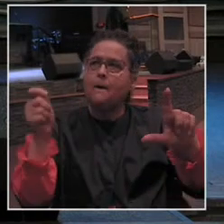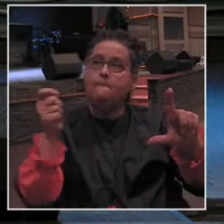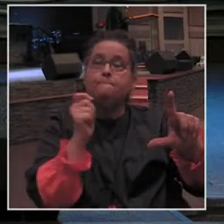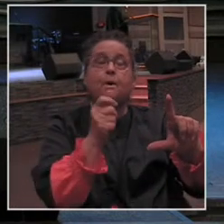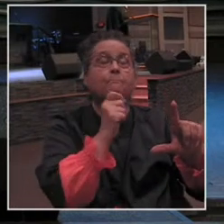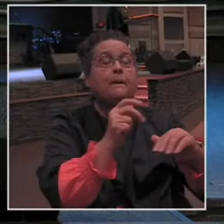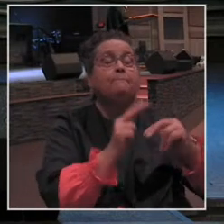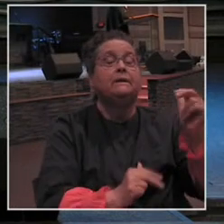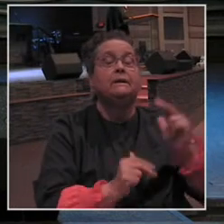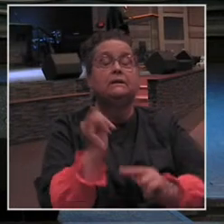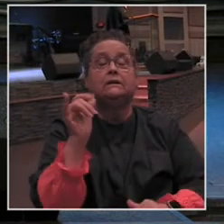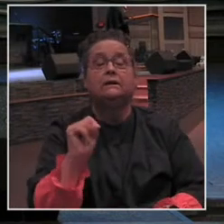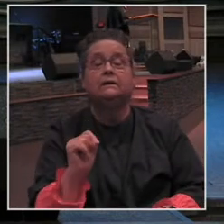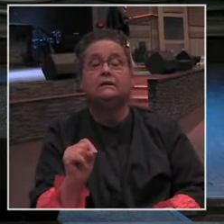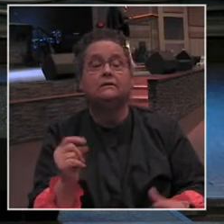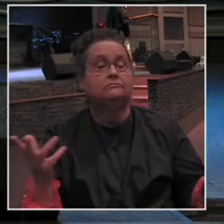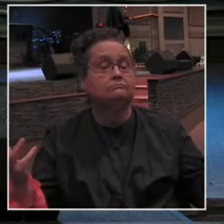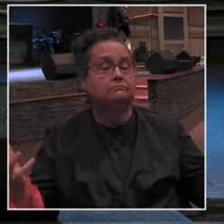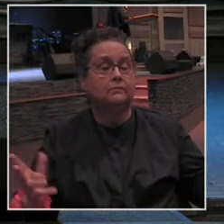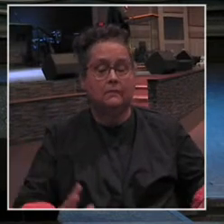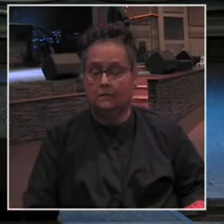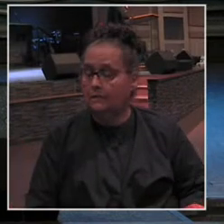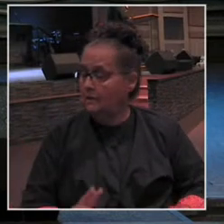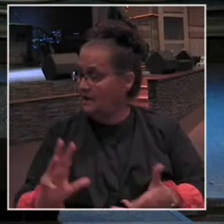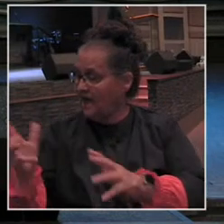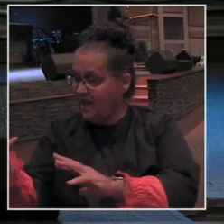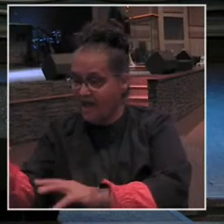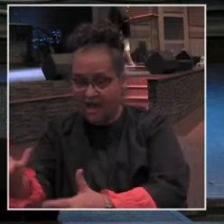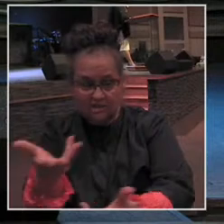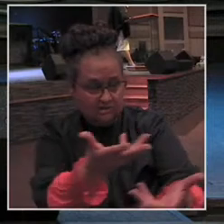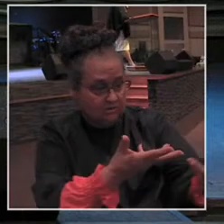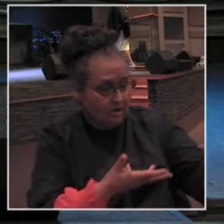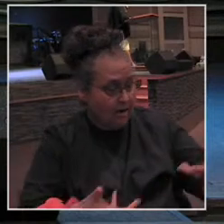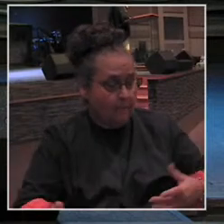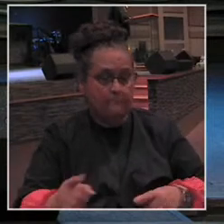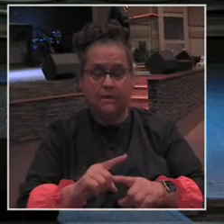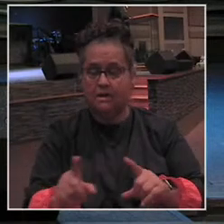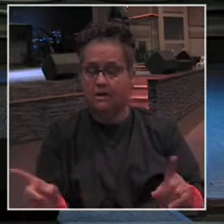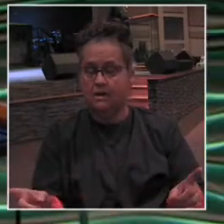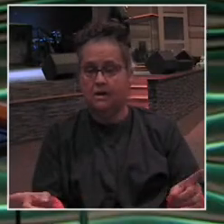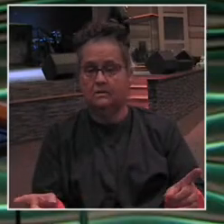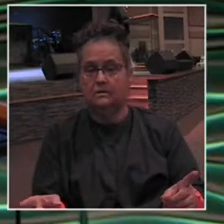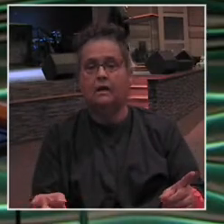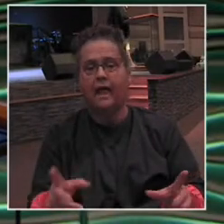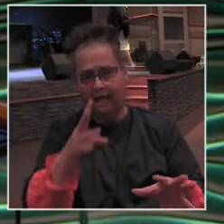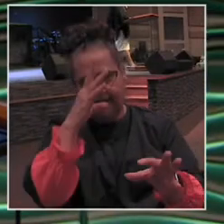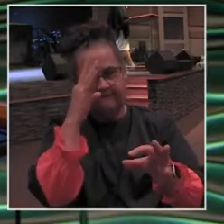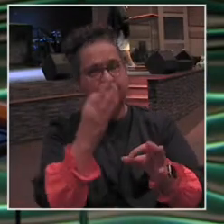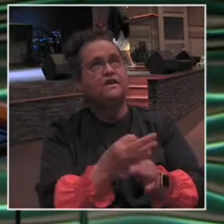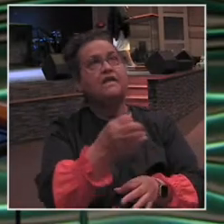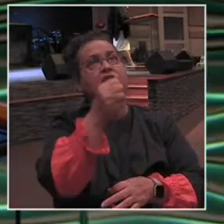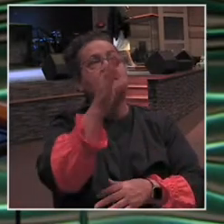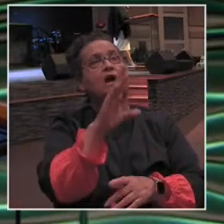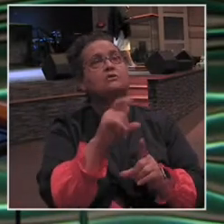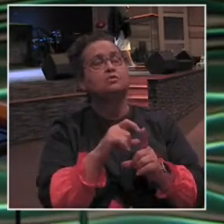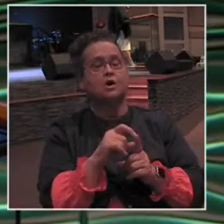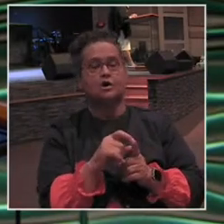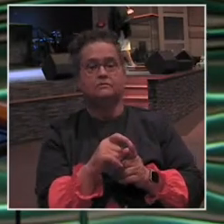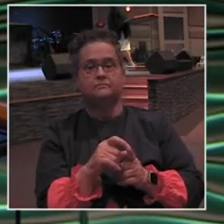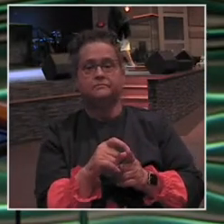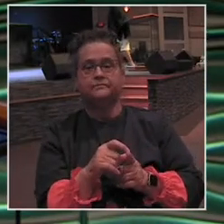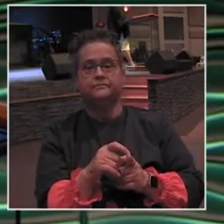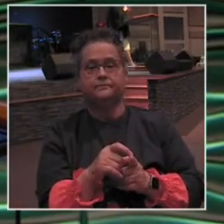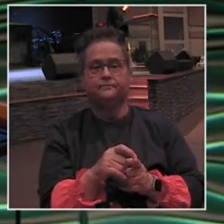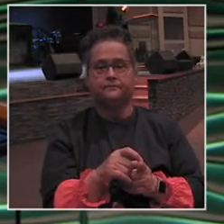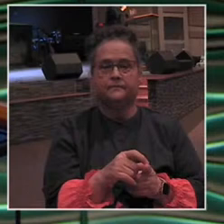built the boat in uncertainty and chaos all around him, but with faith in God's word. In